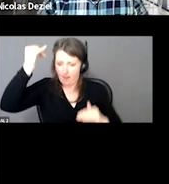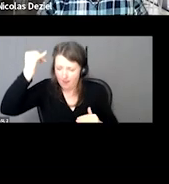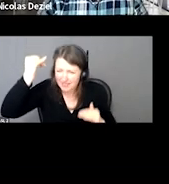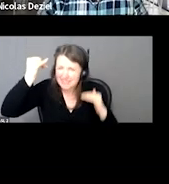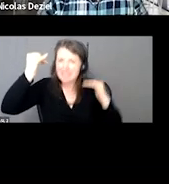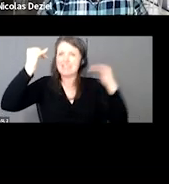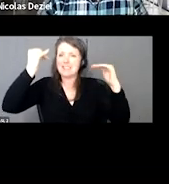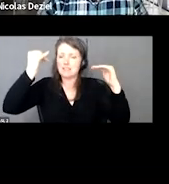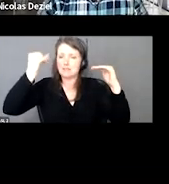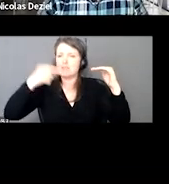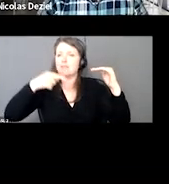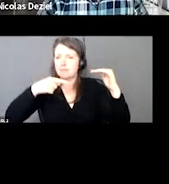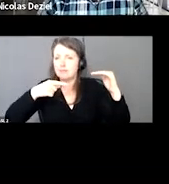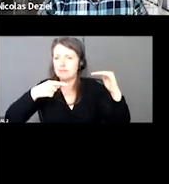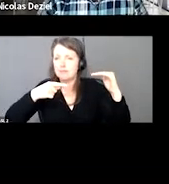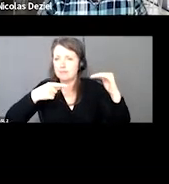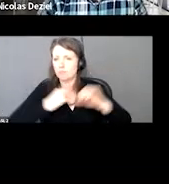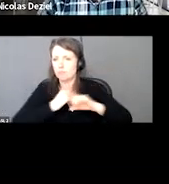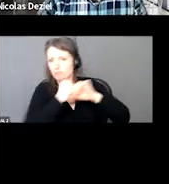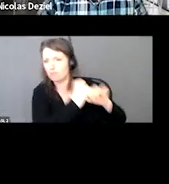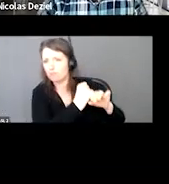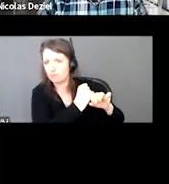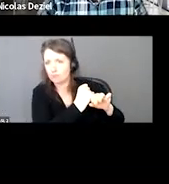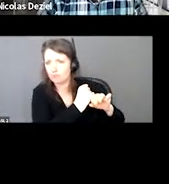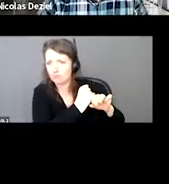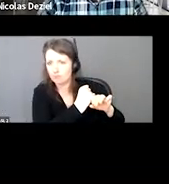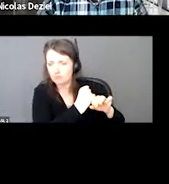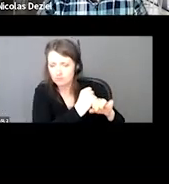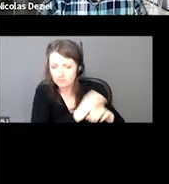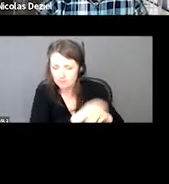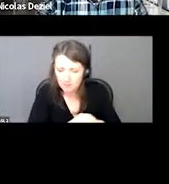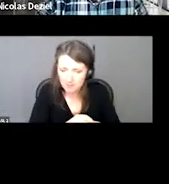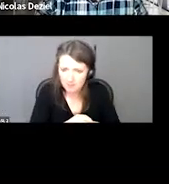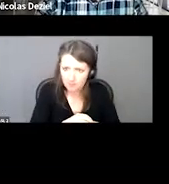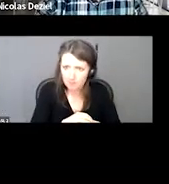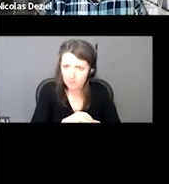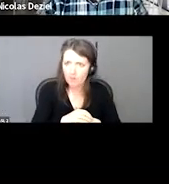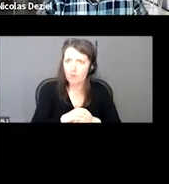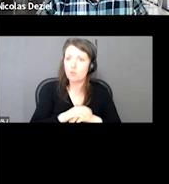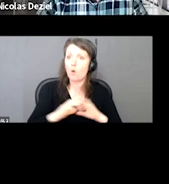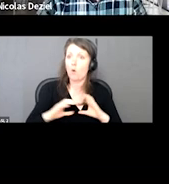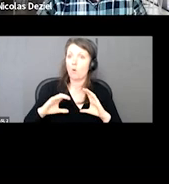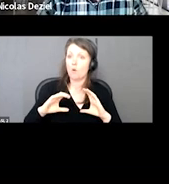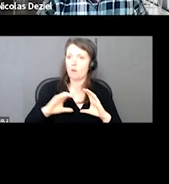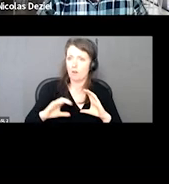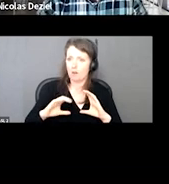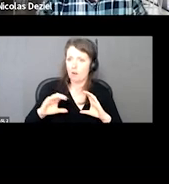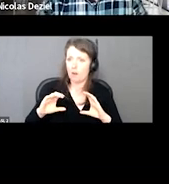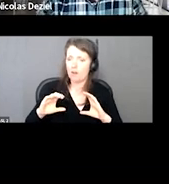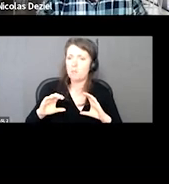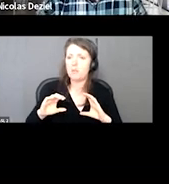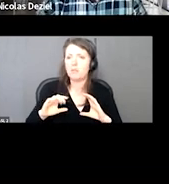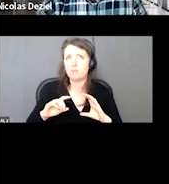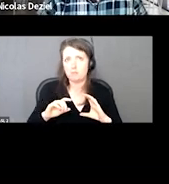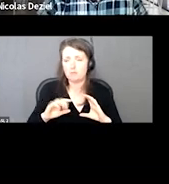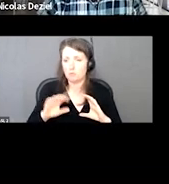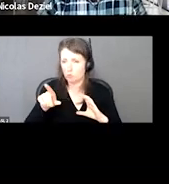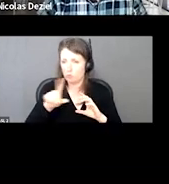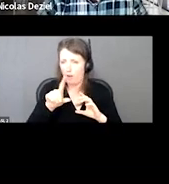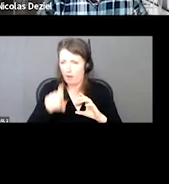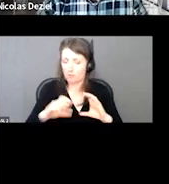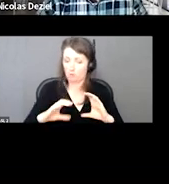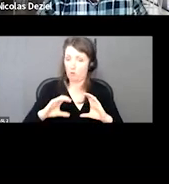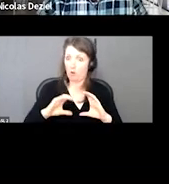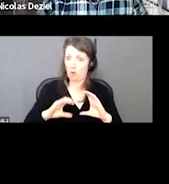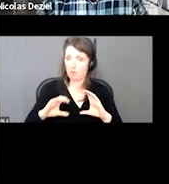So if the idea came into fruition, I'm seeing a copyright angle, so I'm going to use that as an example. Let's